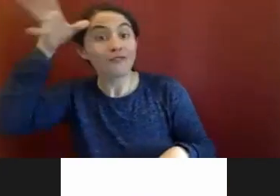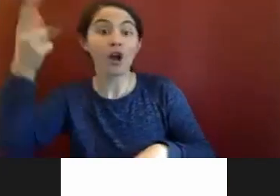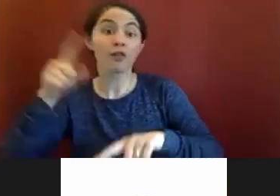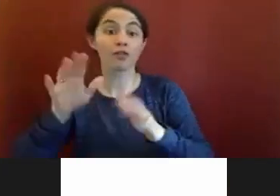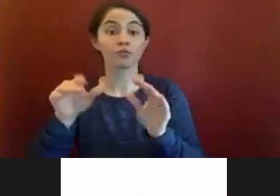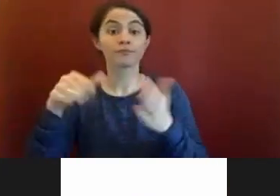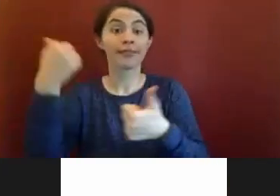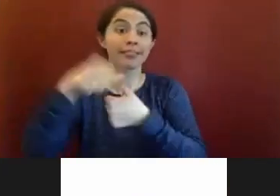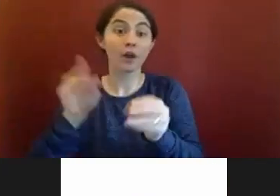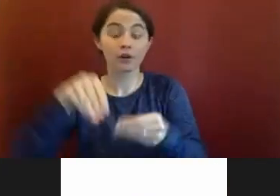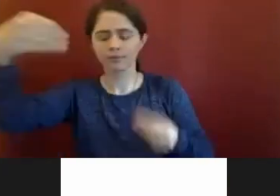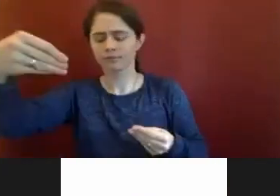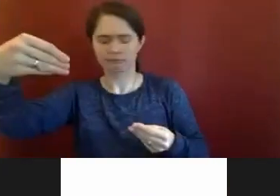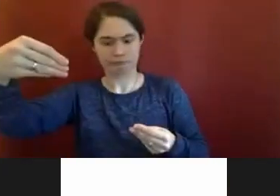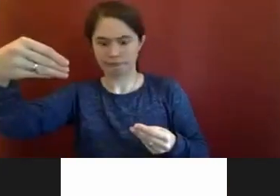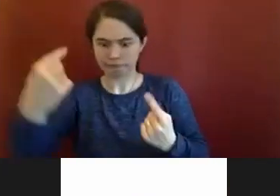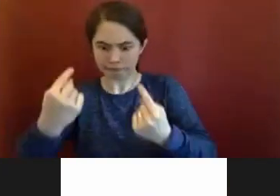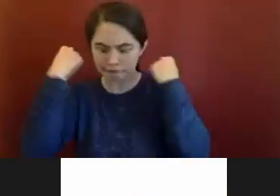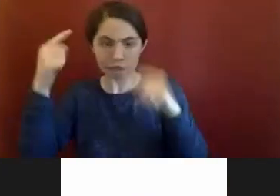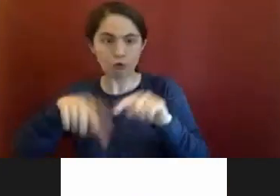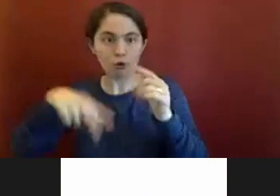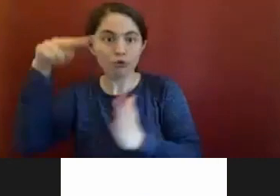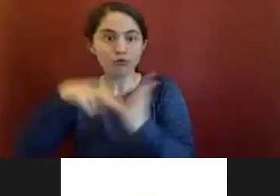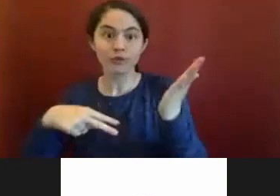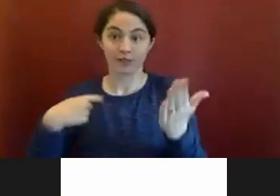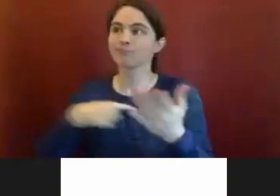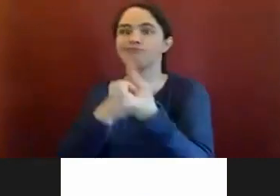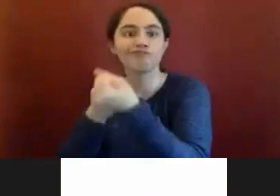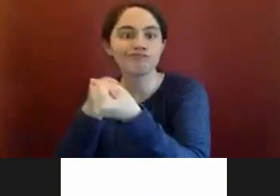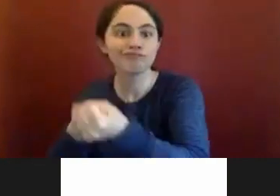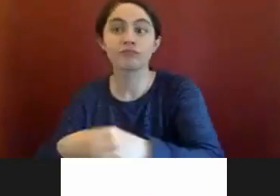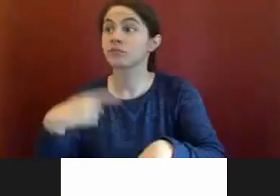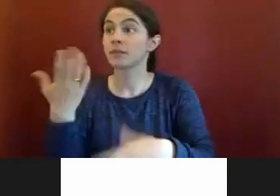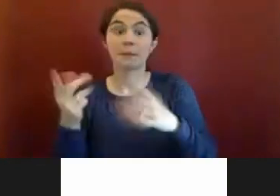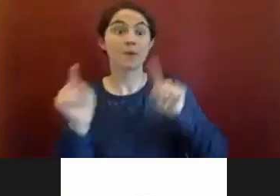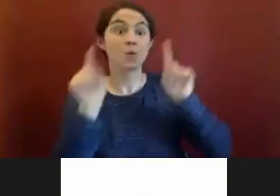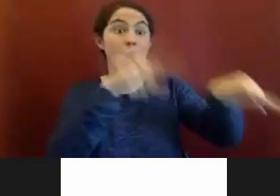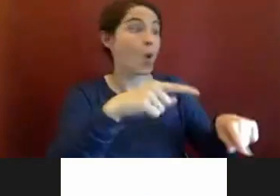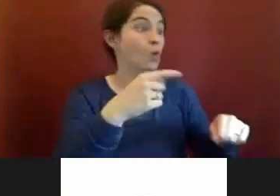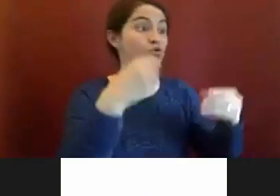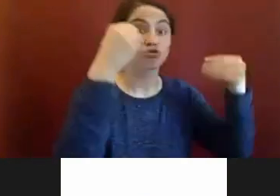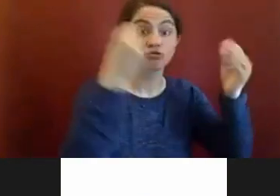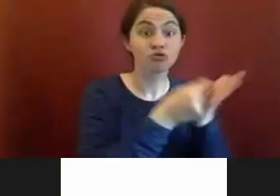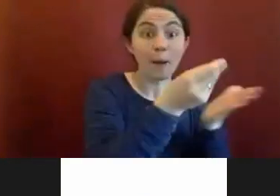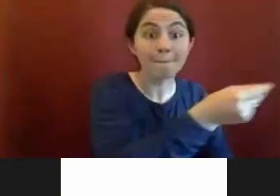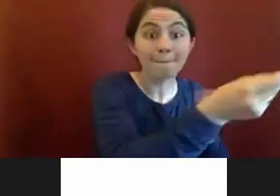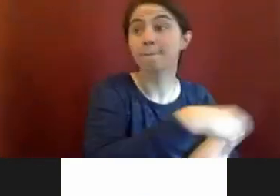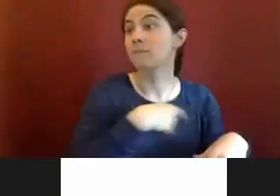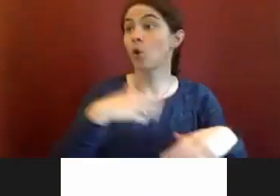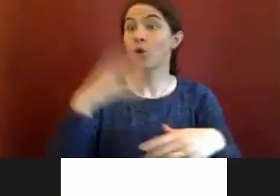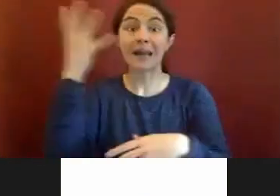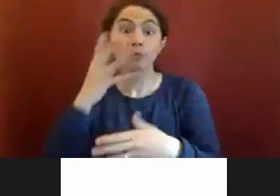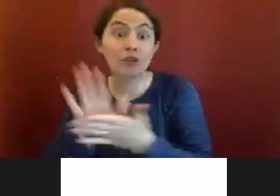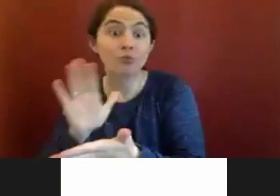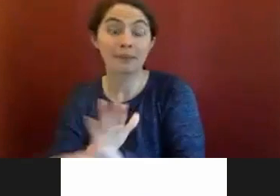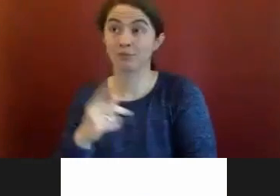had to go to either shopping or do immigration paper or house paper, it was